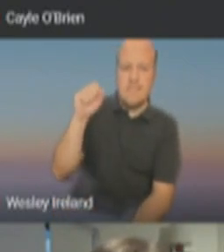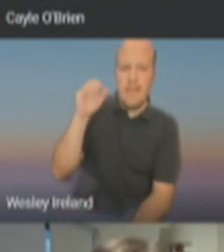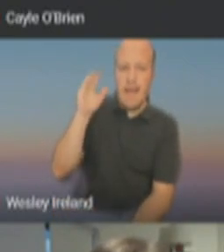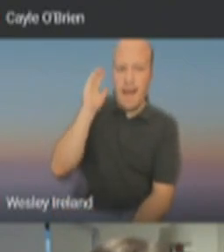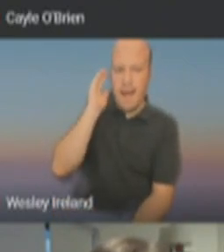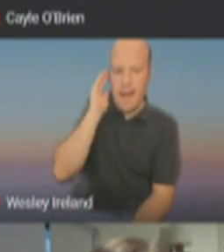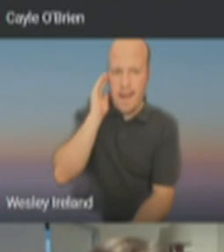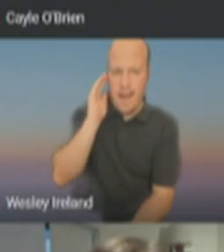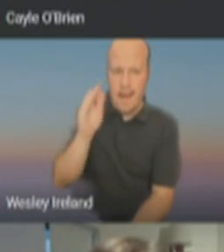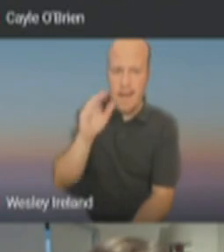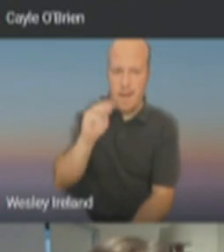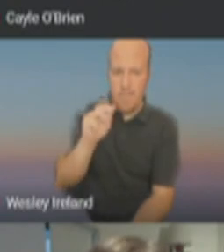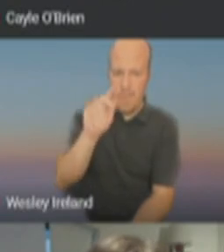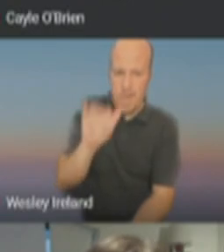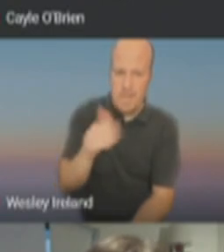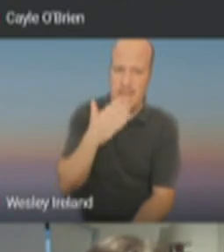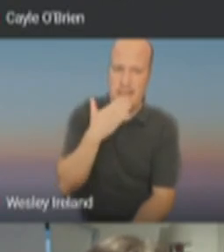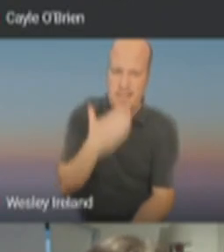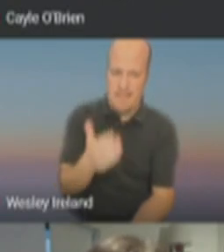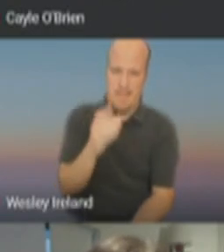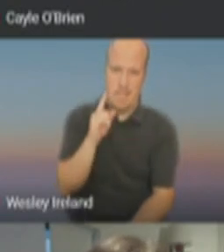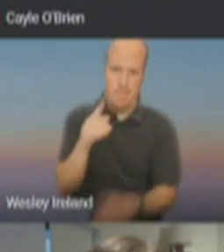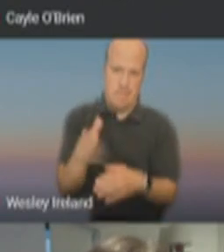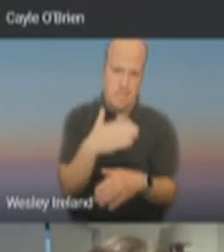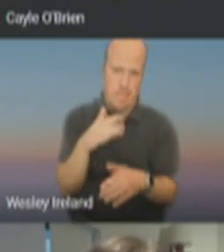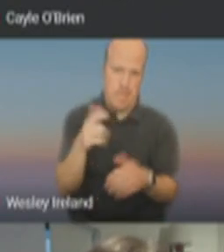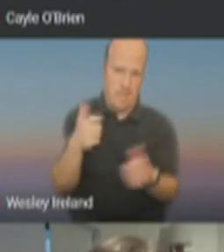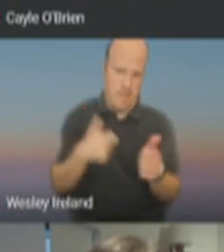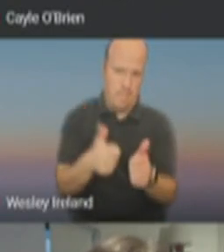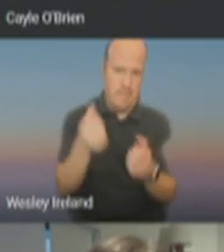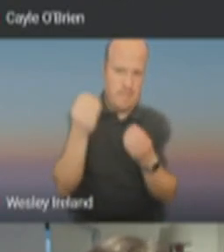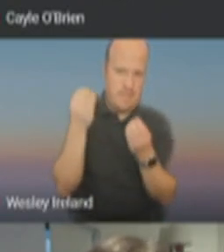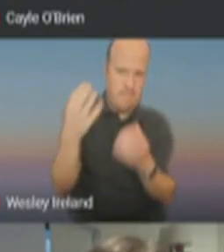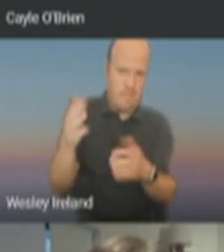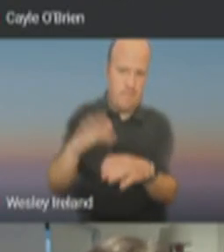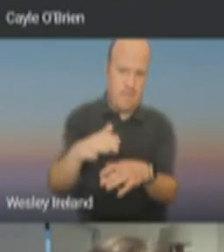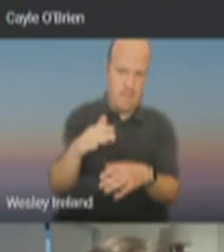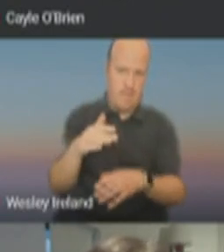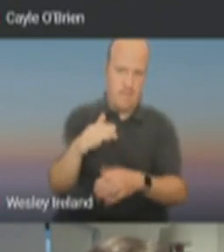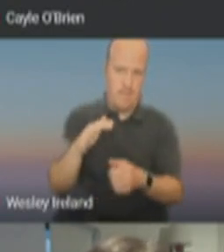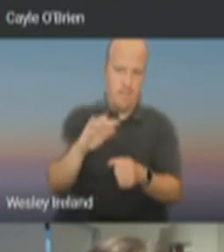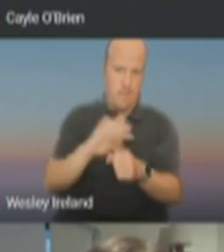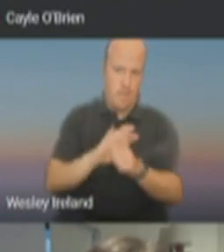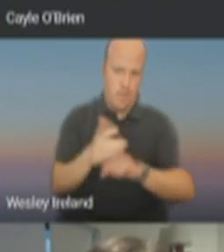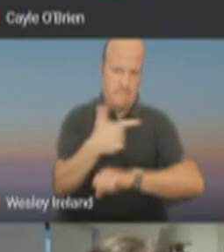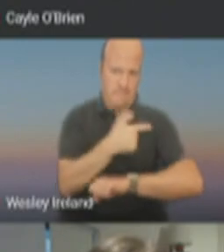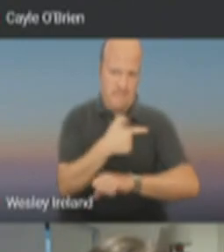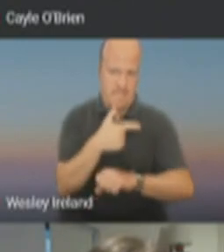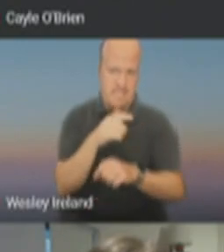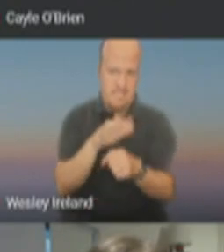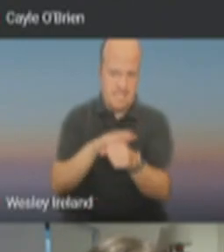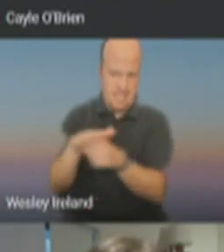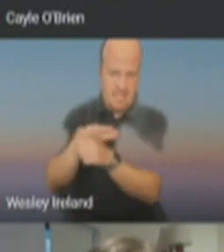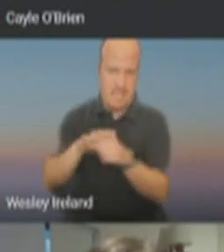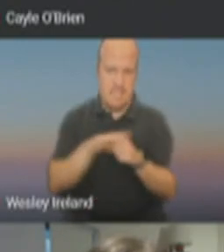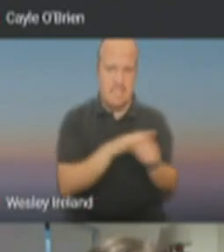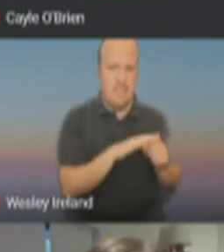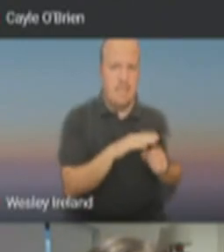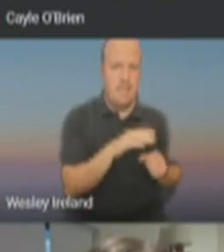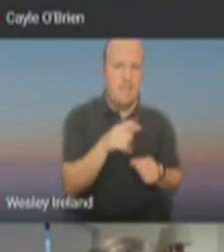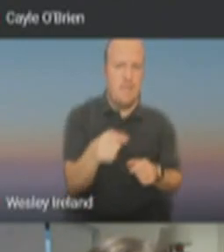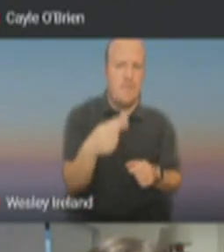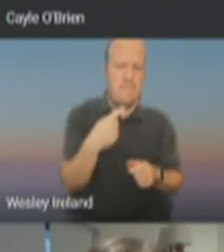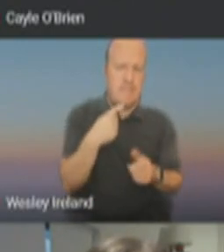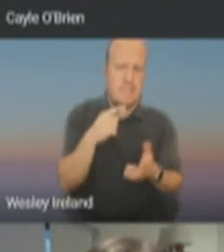Sure. Yes, I do. Hello, Marty. Thank you so much for sharing an update with us. We really appreciate the information